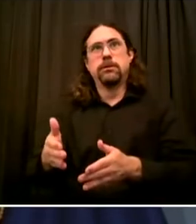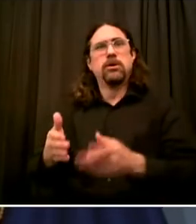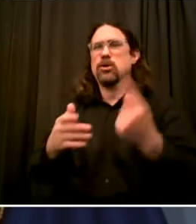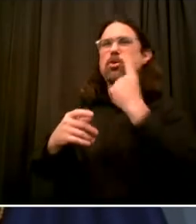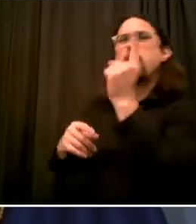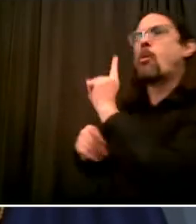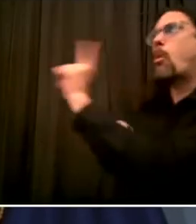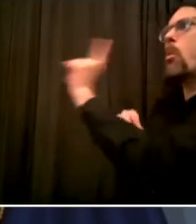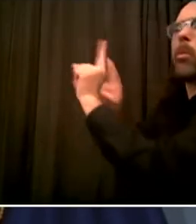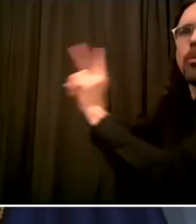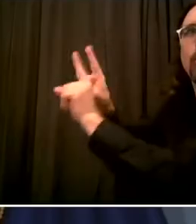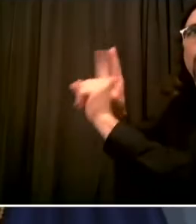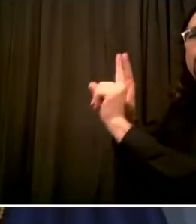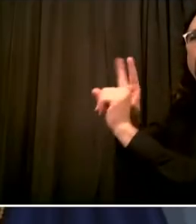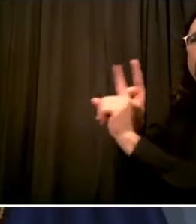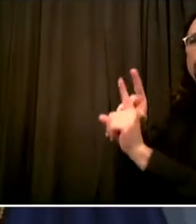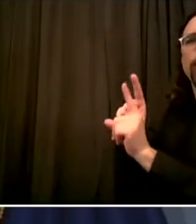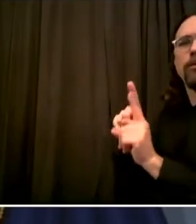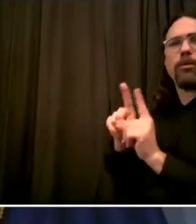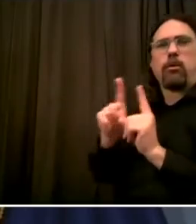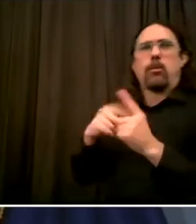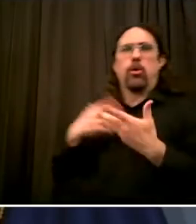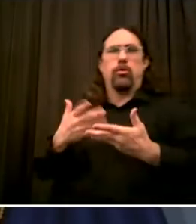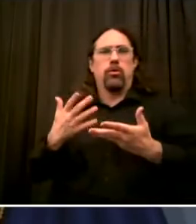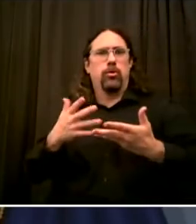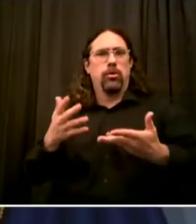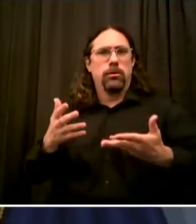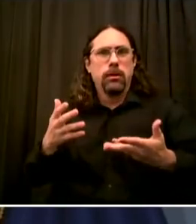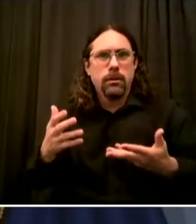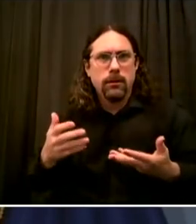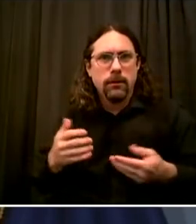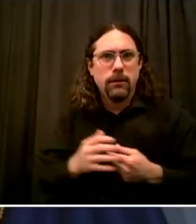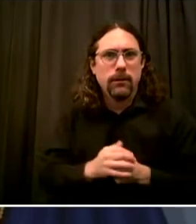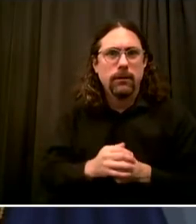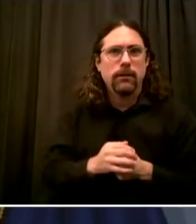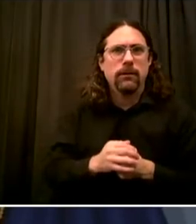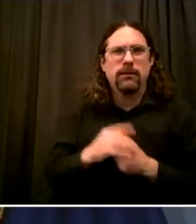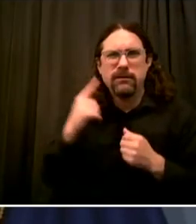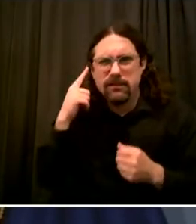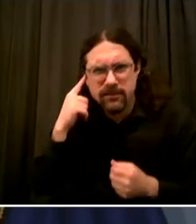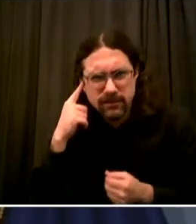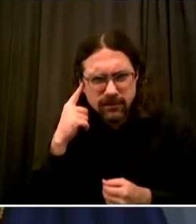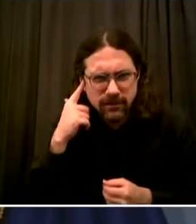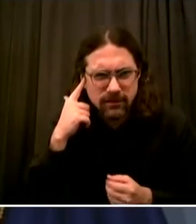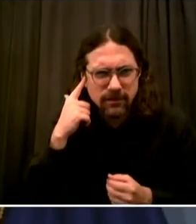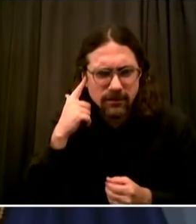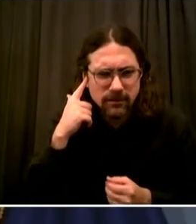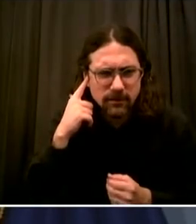I'm wondering if you think what the White House is appropriately responding, or basically your comments on the White House response.